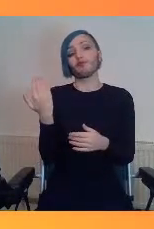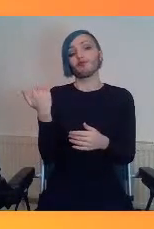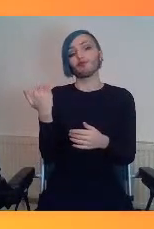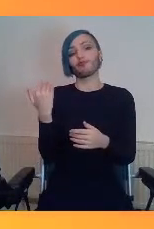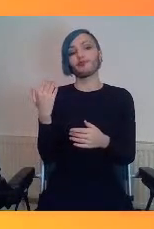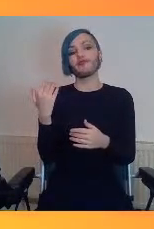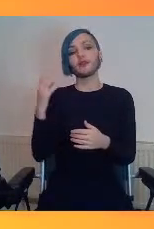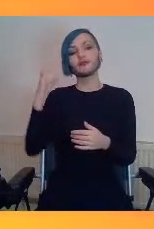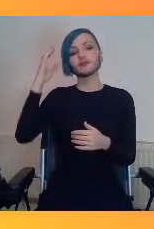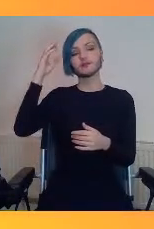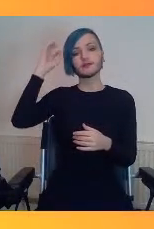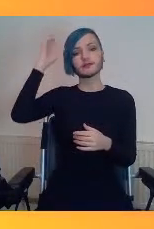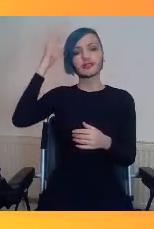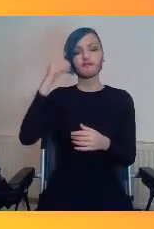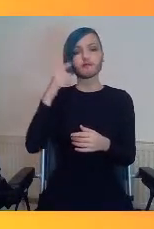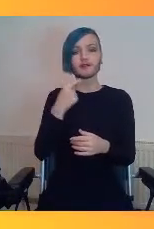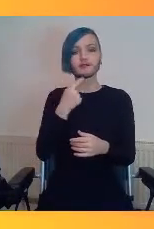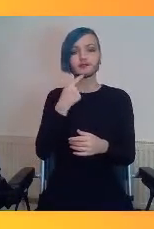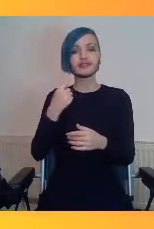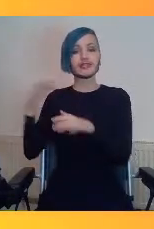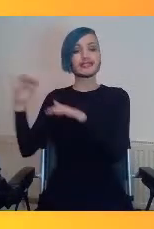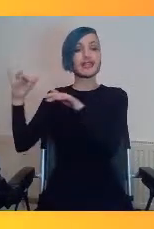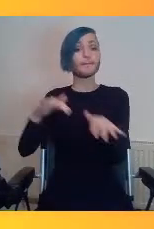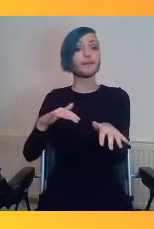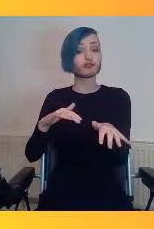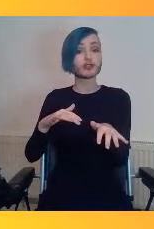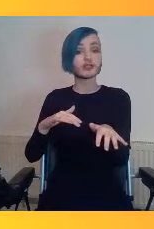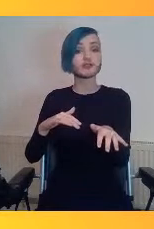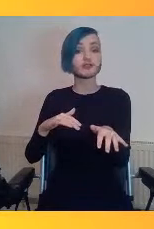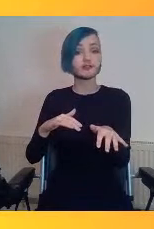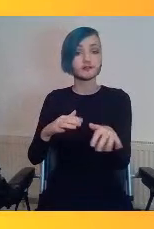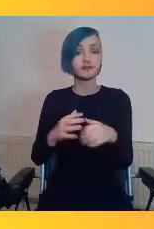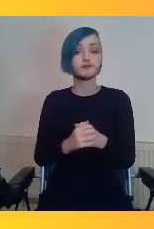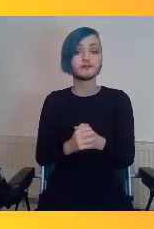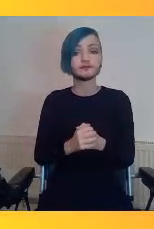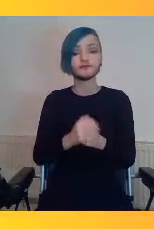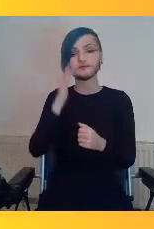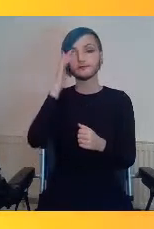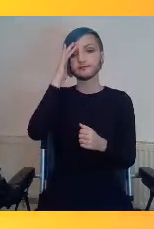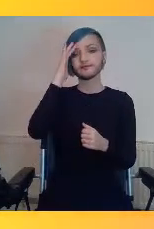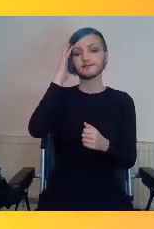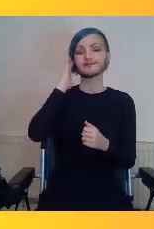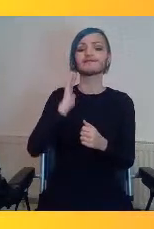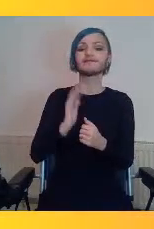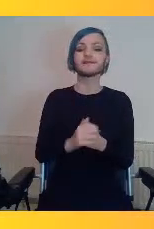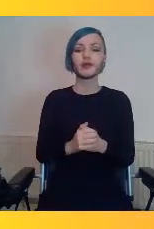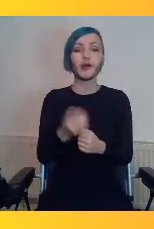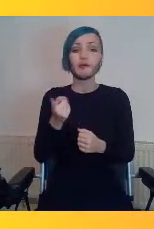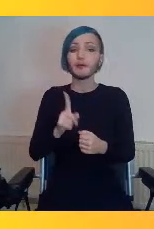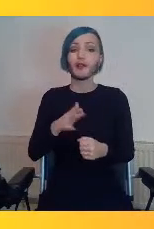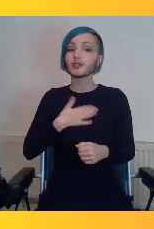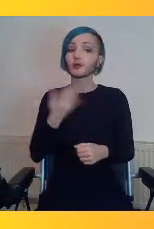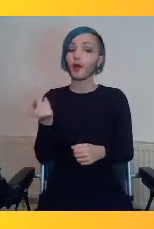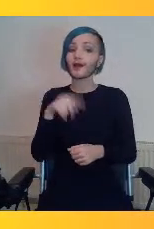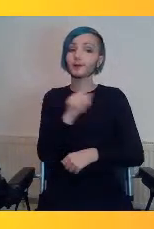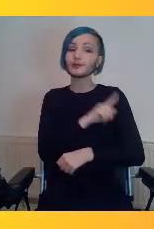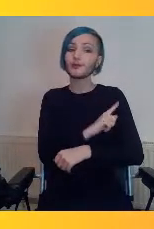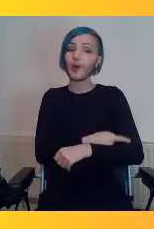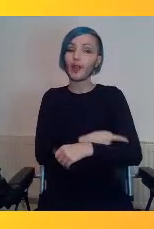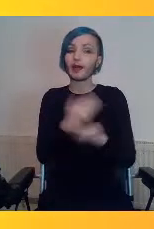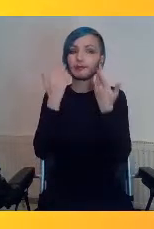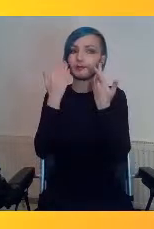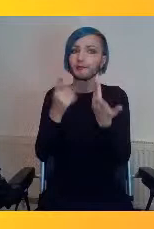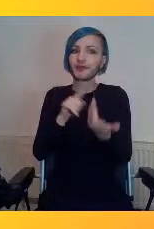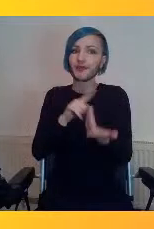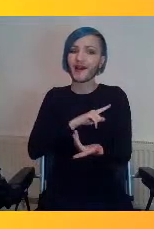immigrants. They didn't want to come to Poland. I don't know why. Perhaps because Poland is extremely